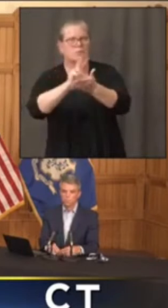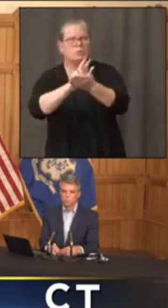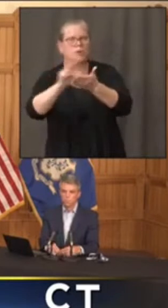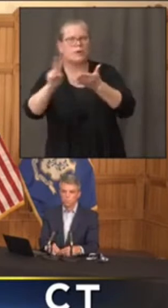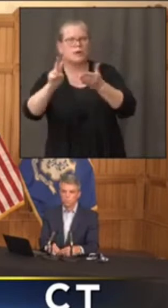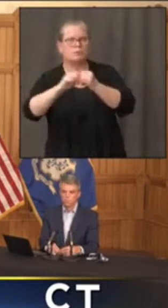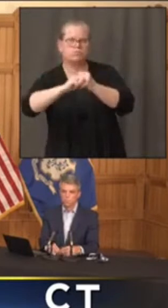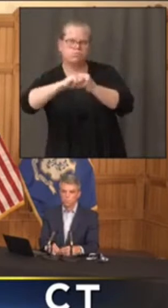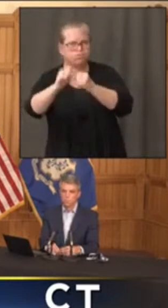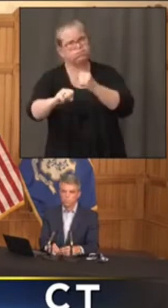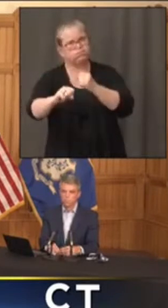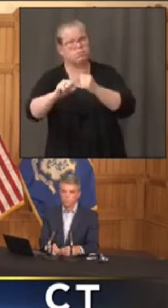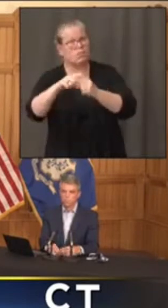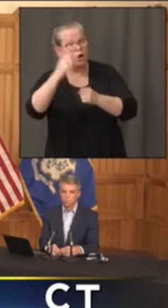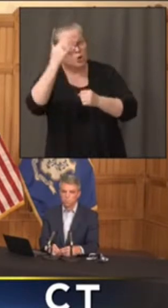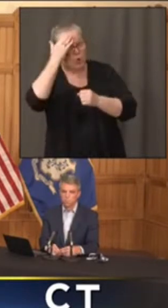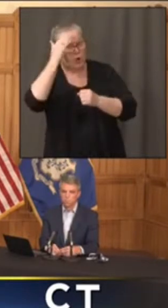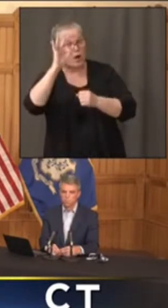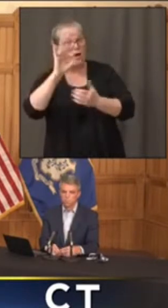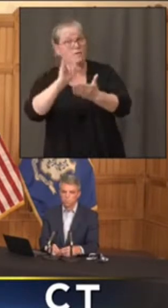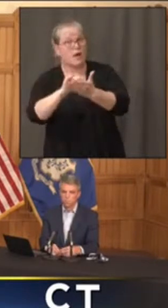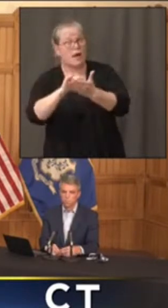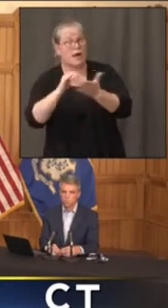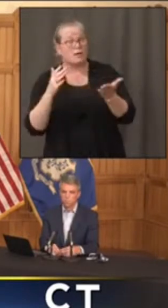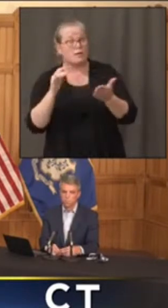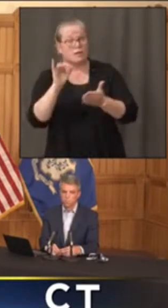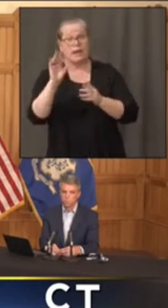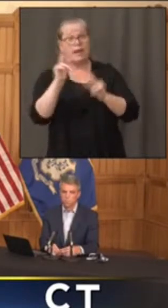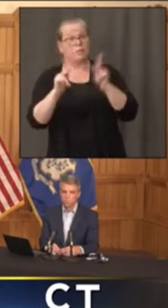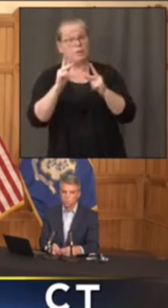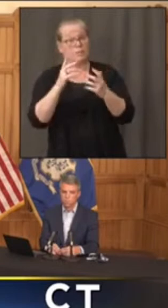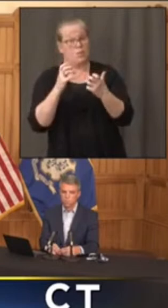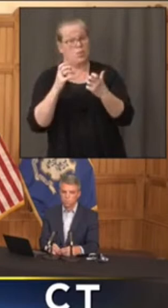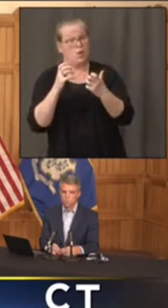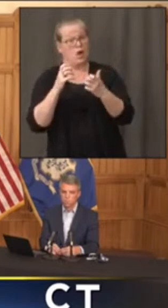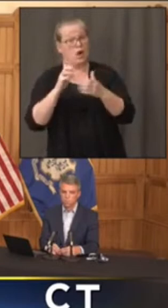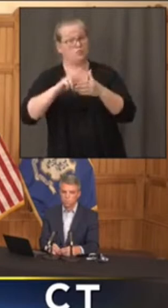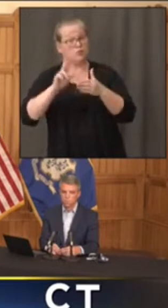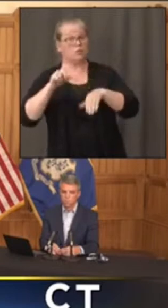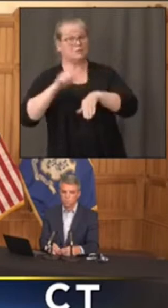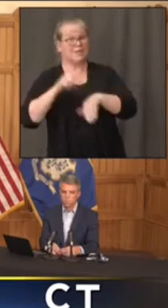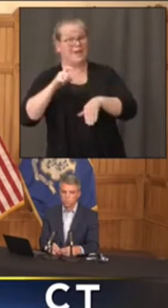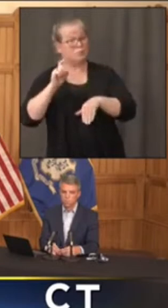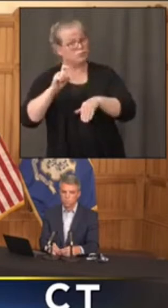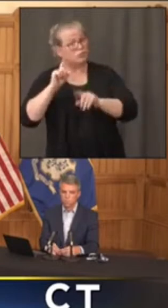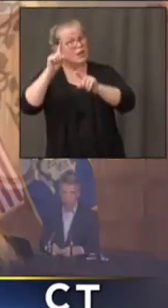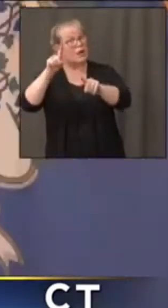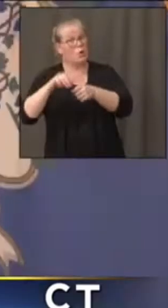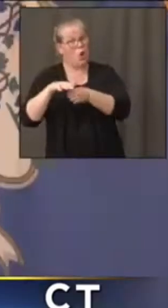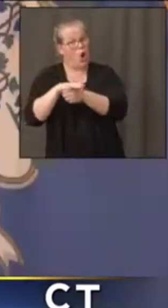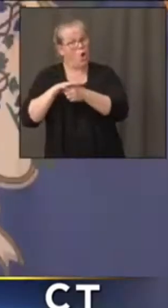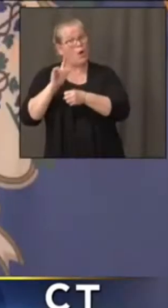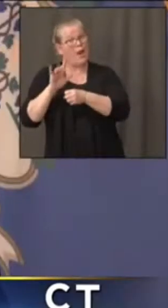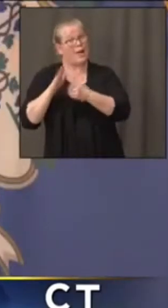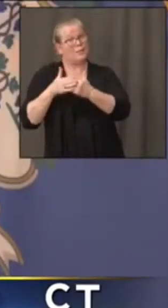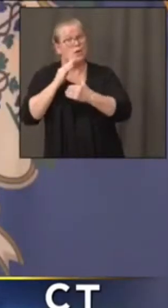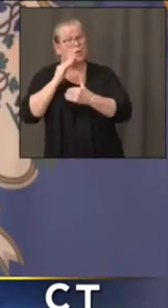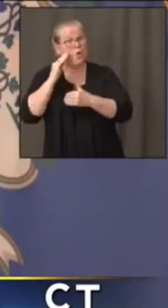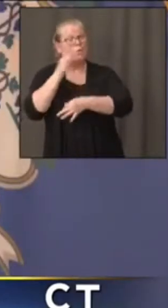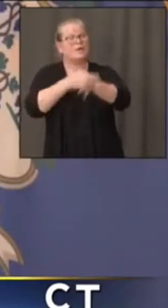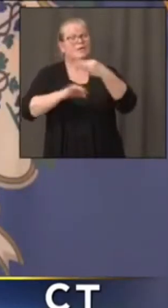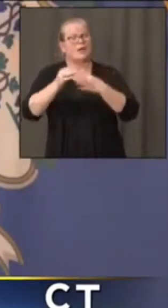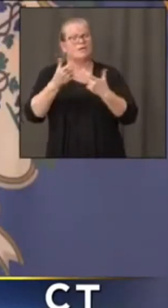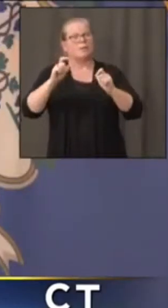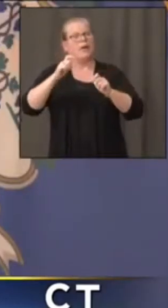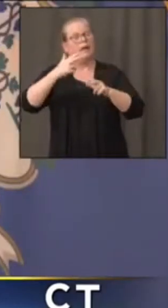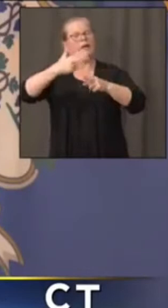should people who want to get timely results should they be going to local labs instead of these commercial ones yeah i am or